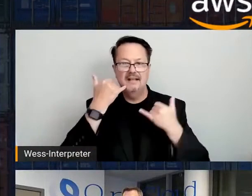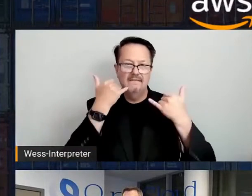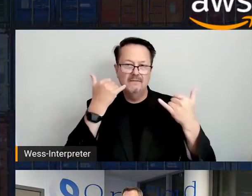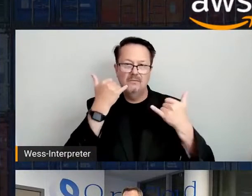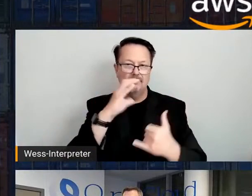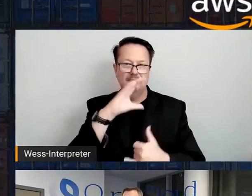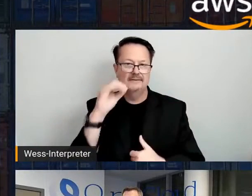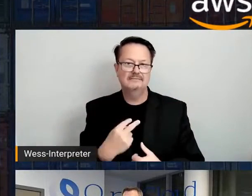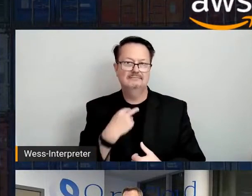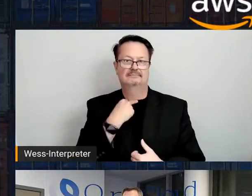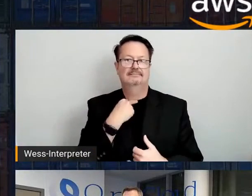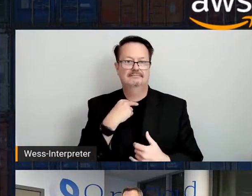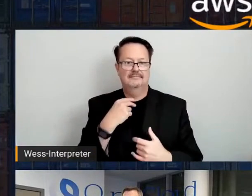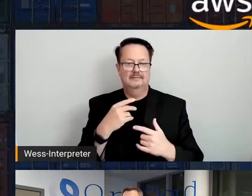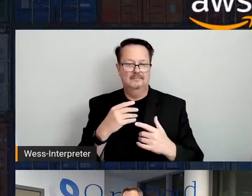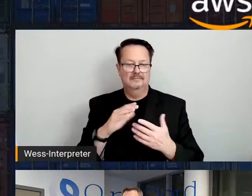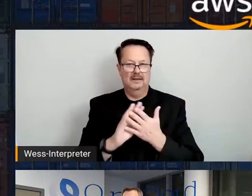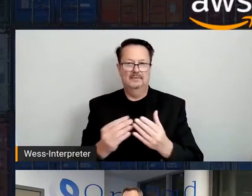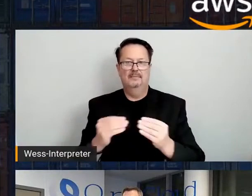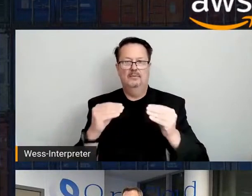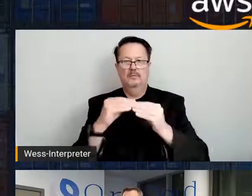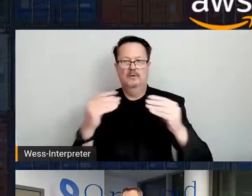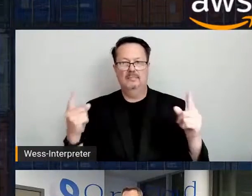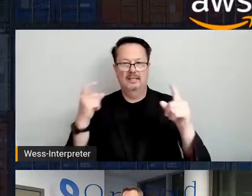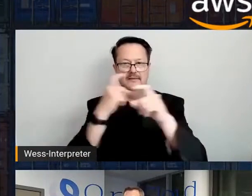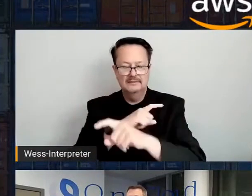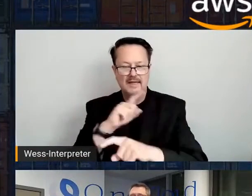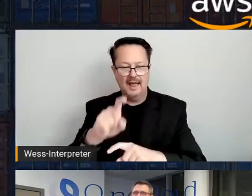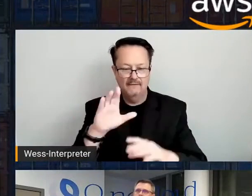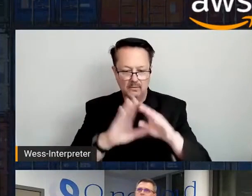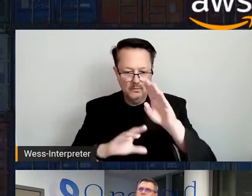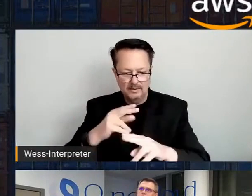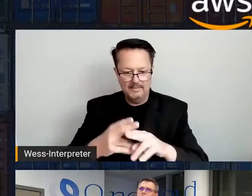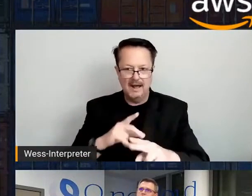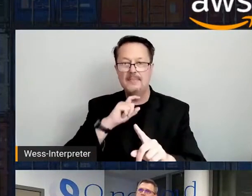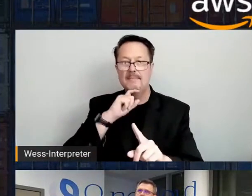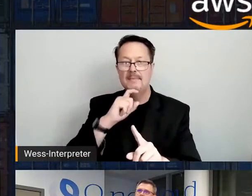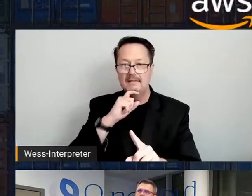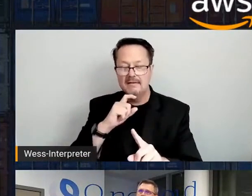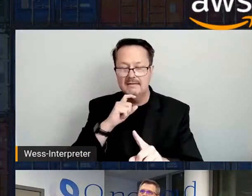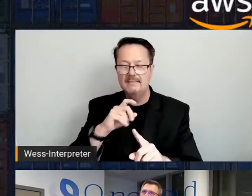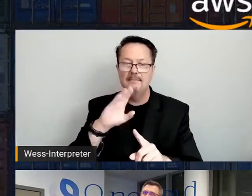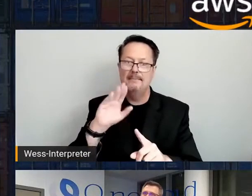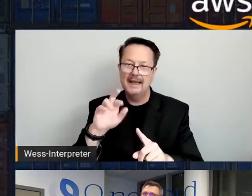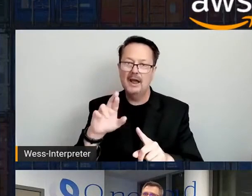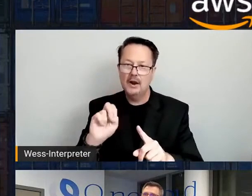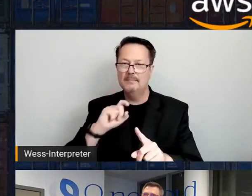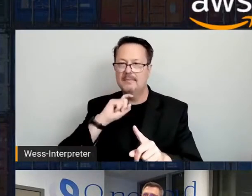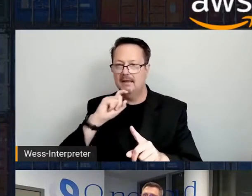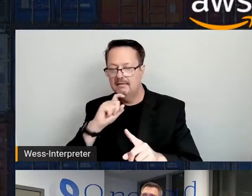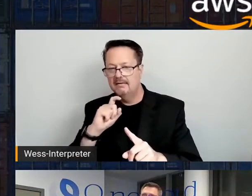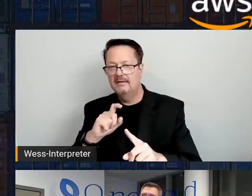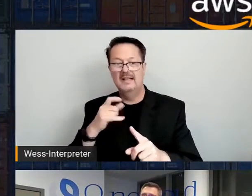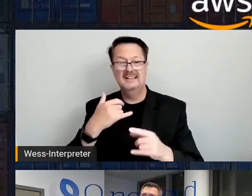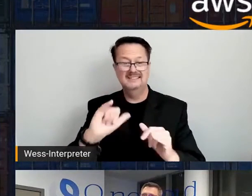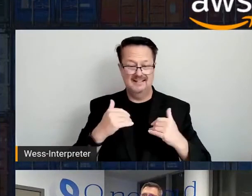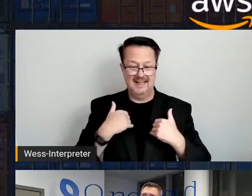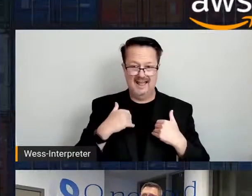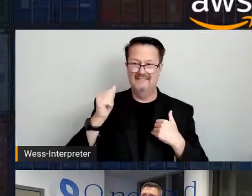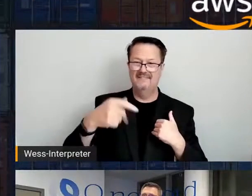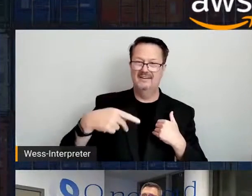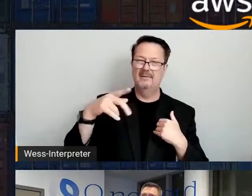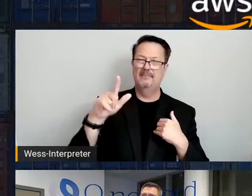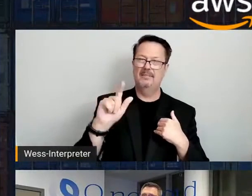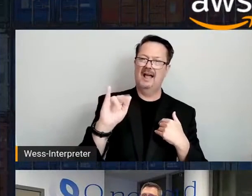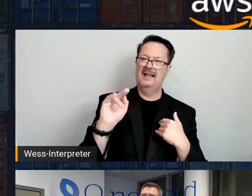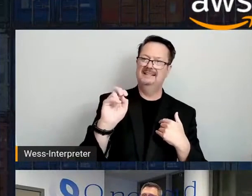of growing complexity, right? Where they still have to worry about bare metal, where they still have appliances, they have devices that